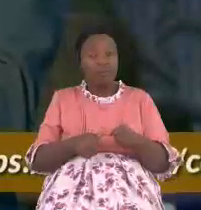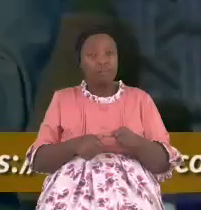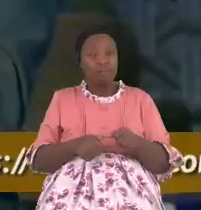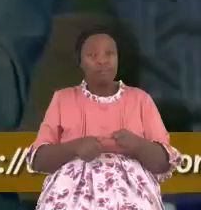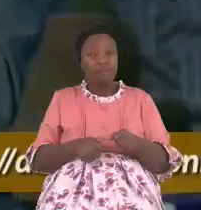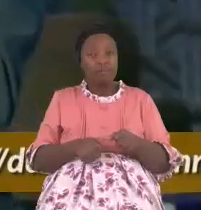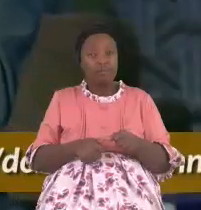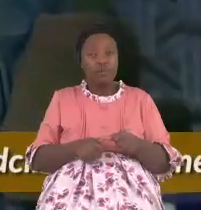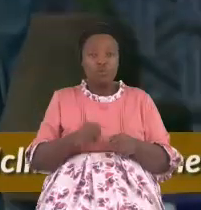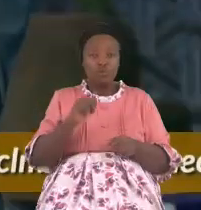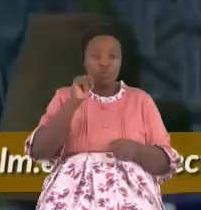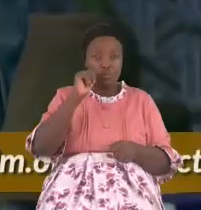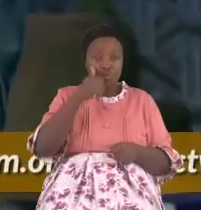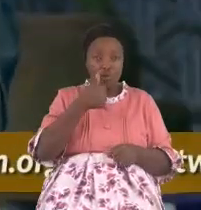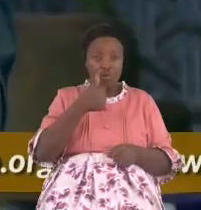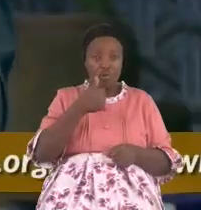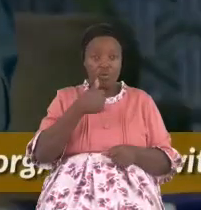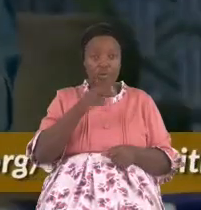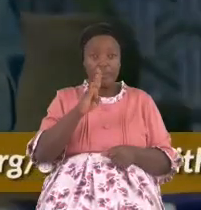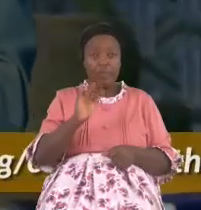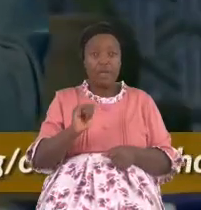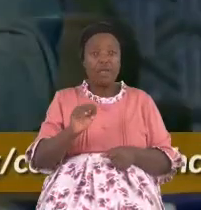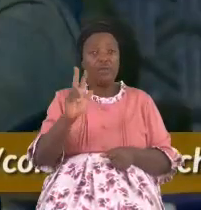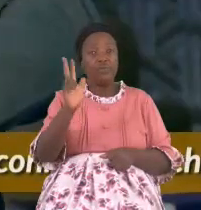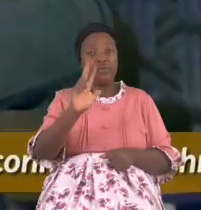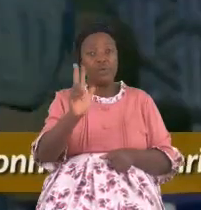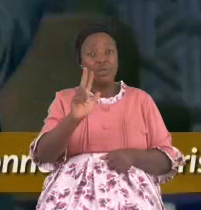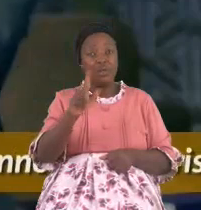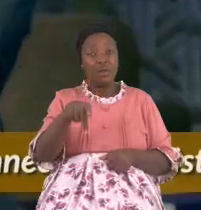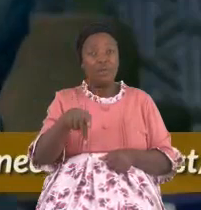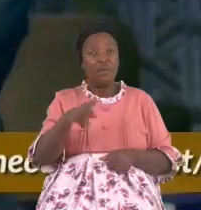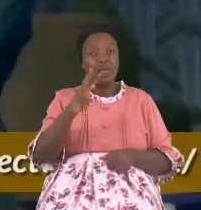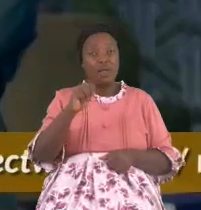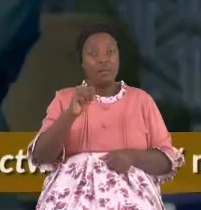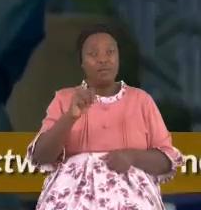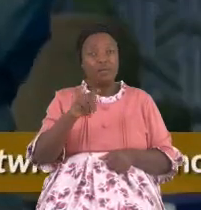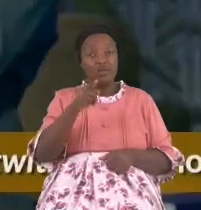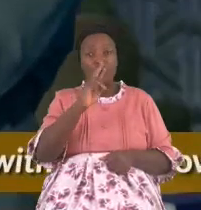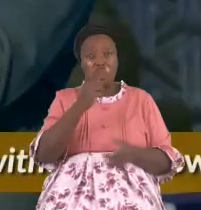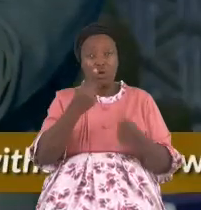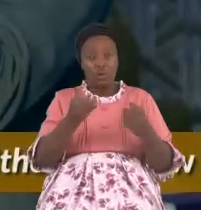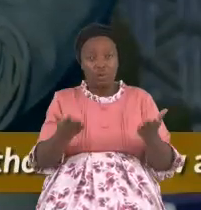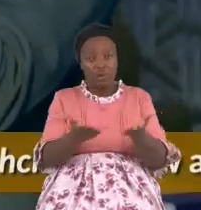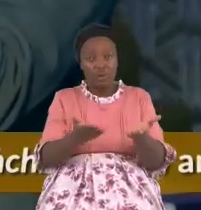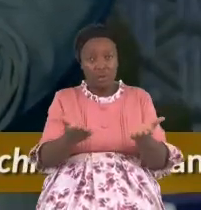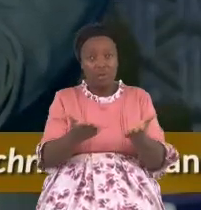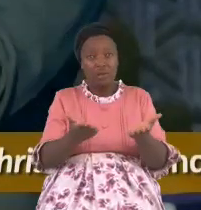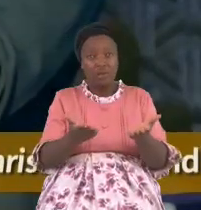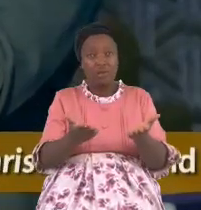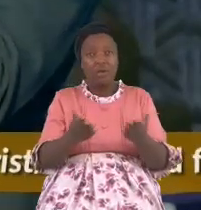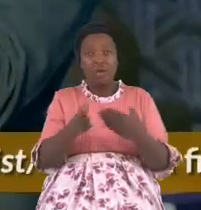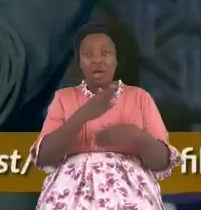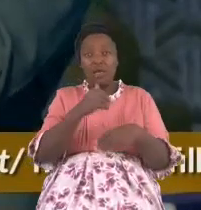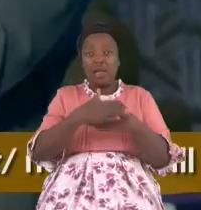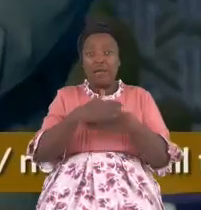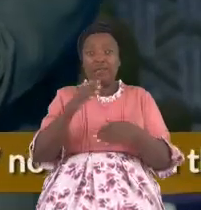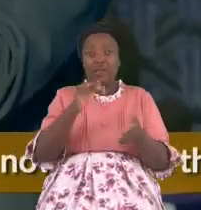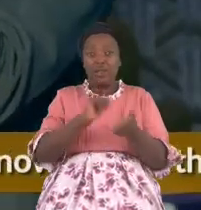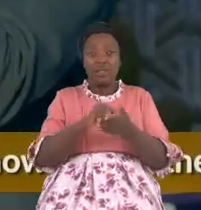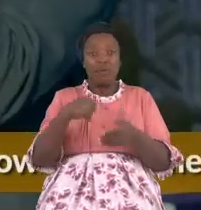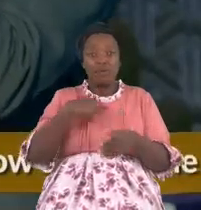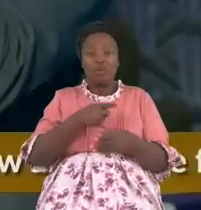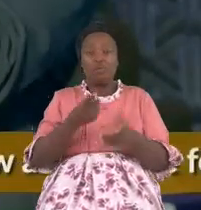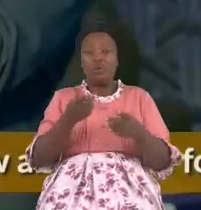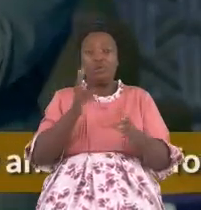tomorrow by 3 pm you are coming here and after that we join the meeting